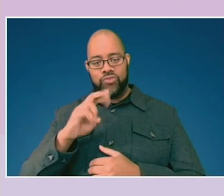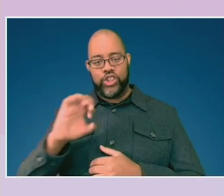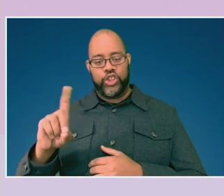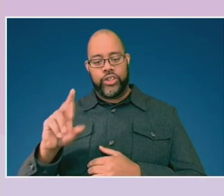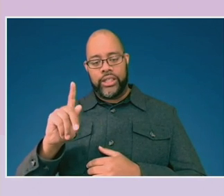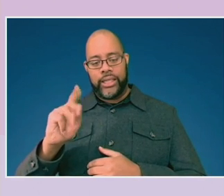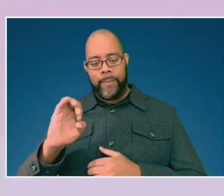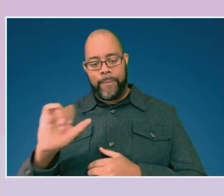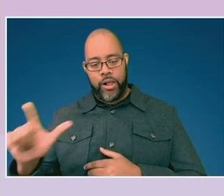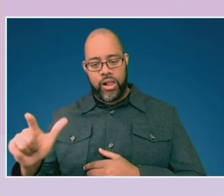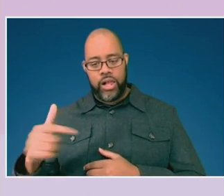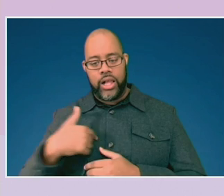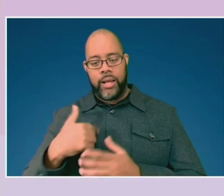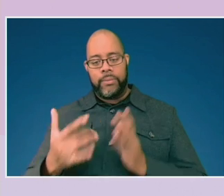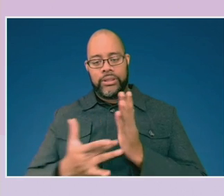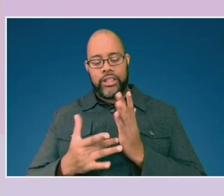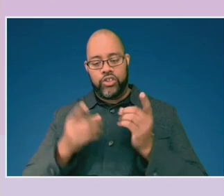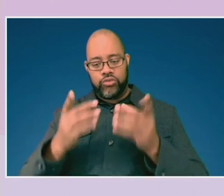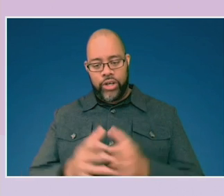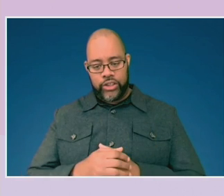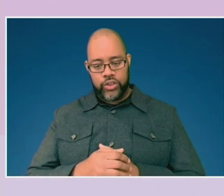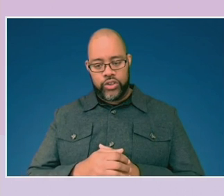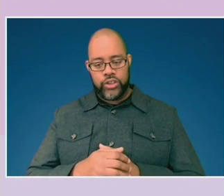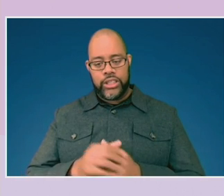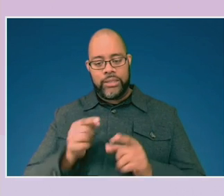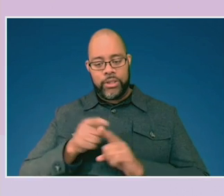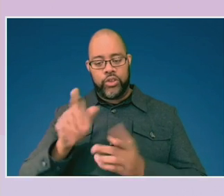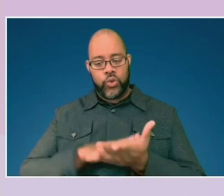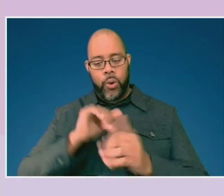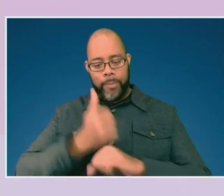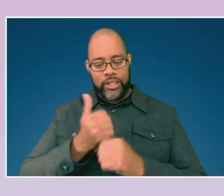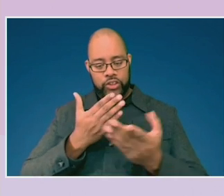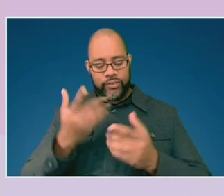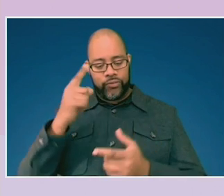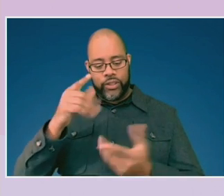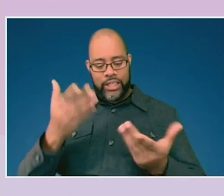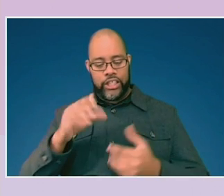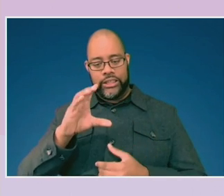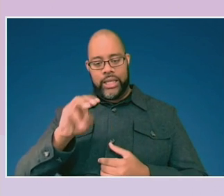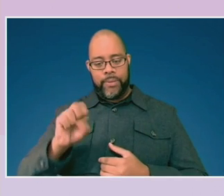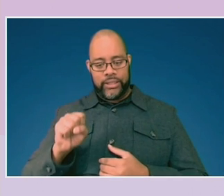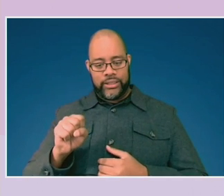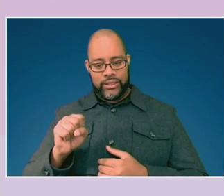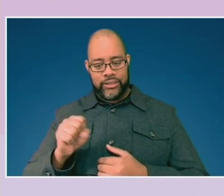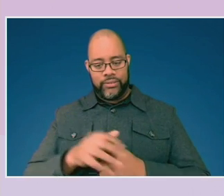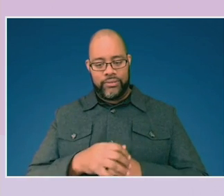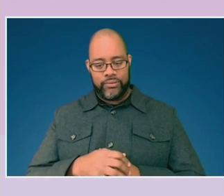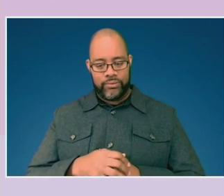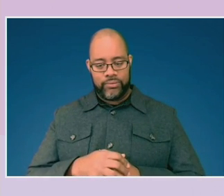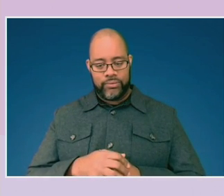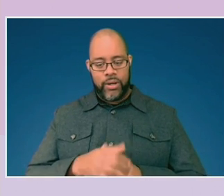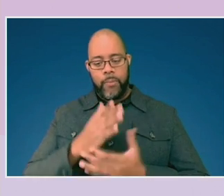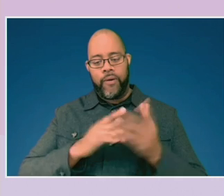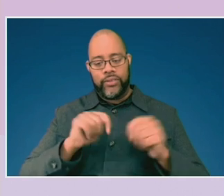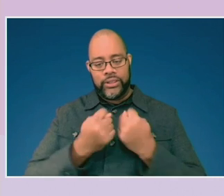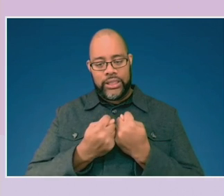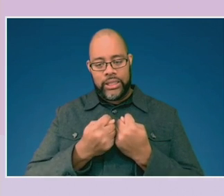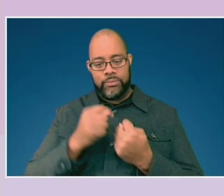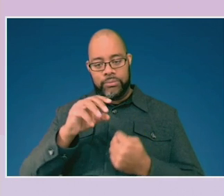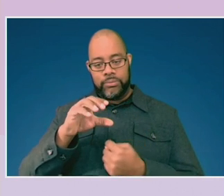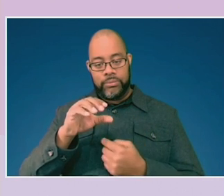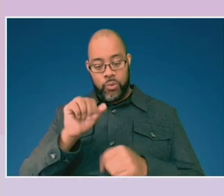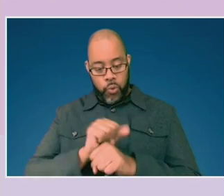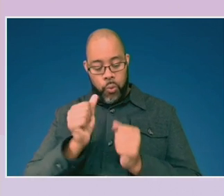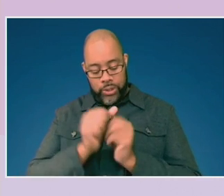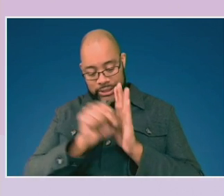Technical Director specializing in school-based services here at the Centers for Medicaid and CHIP Services. I'm part of the team at CMS that works with states